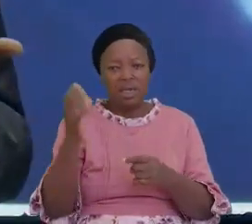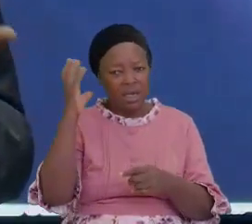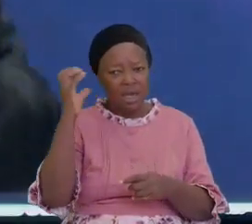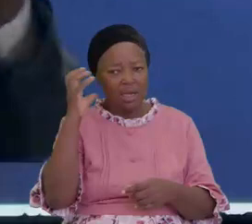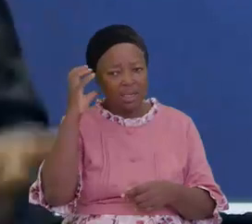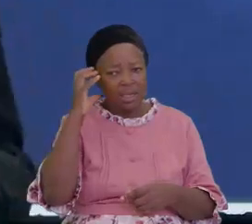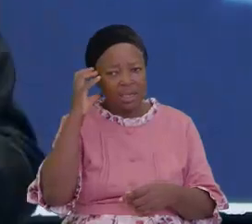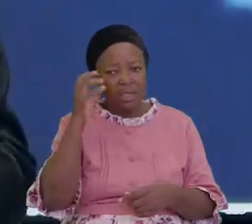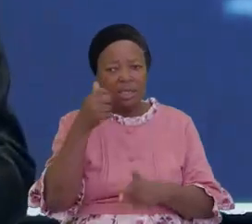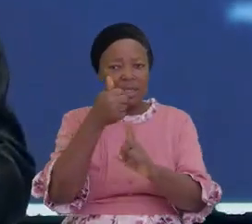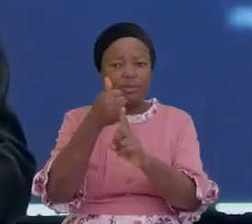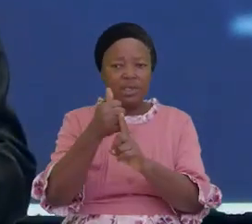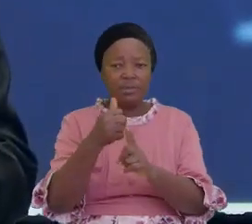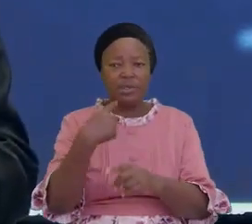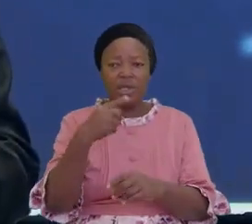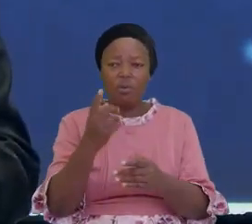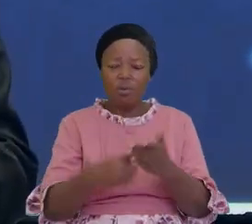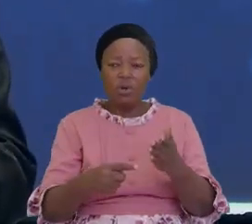didn't plan to say.